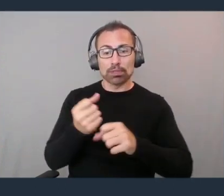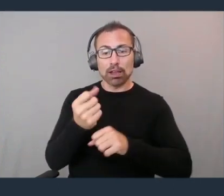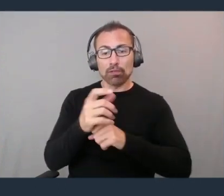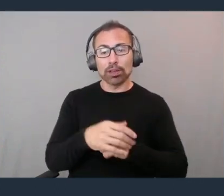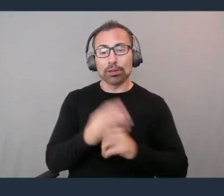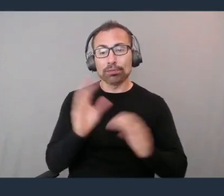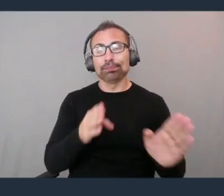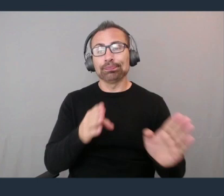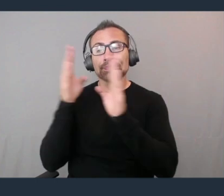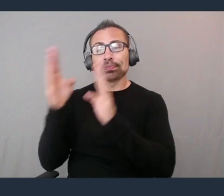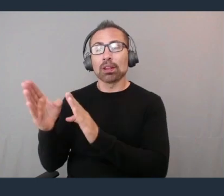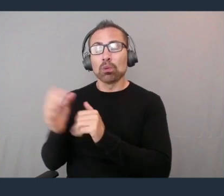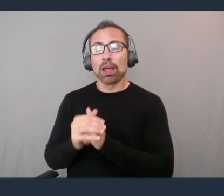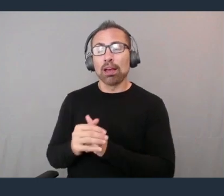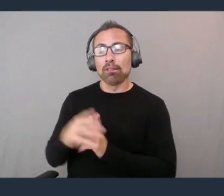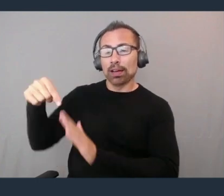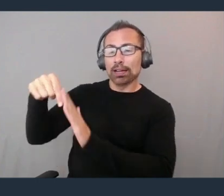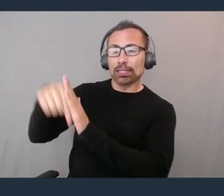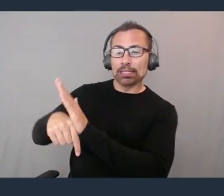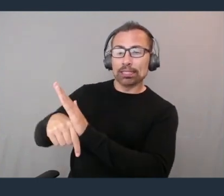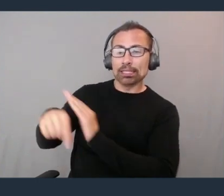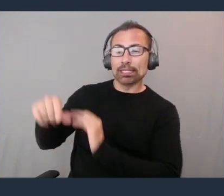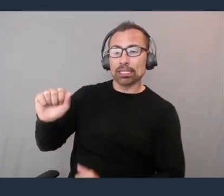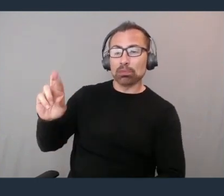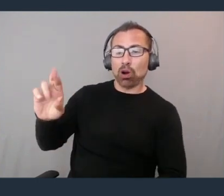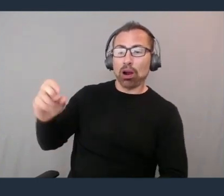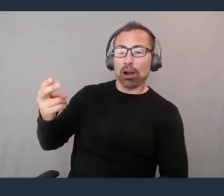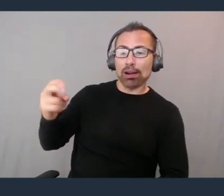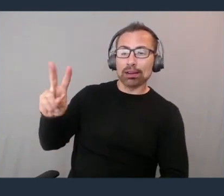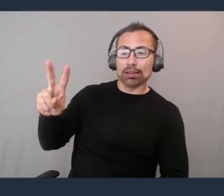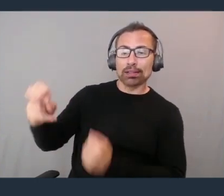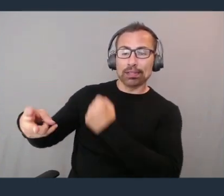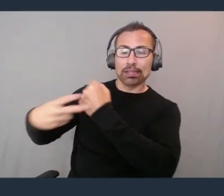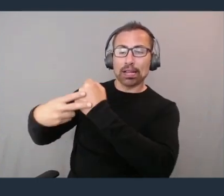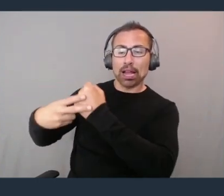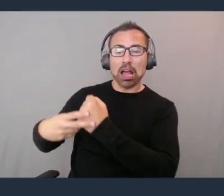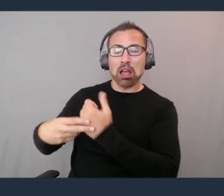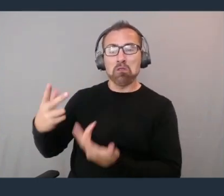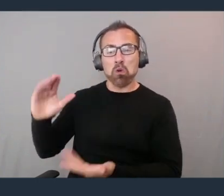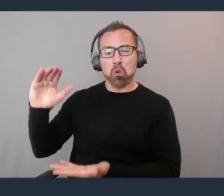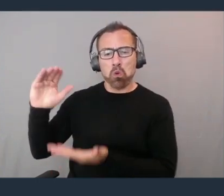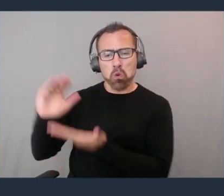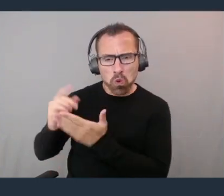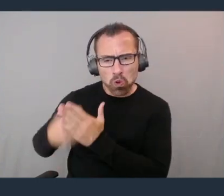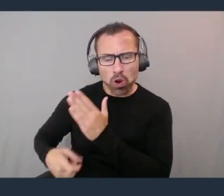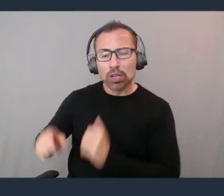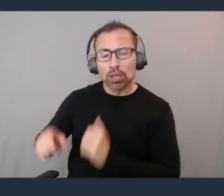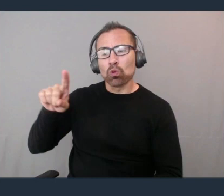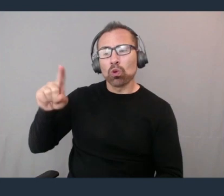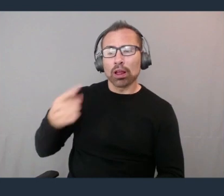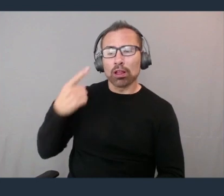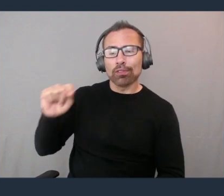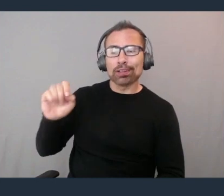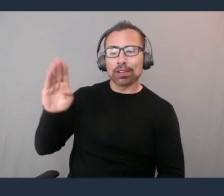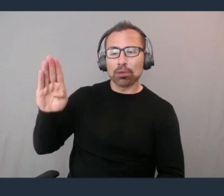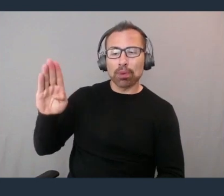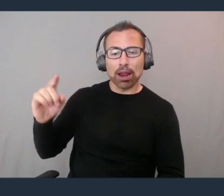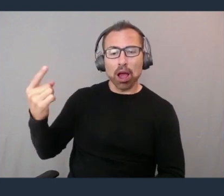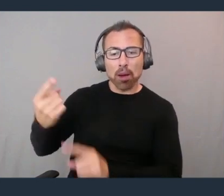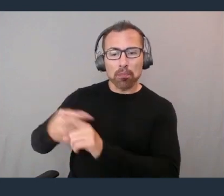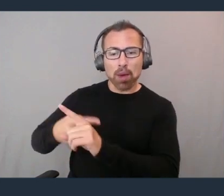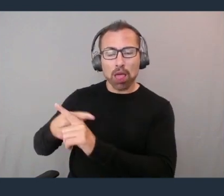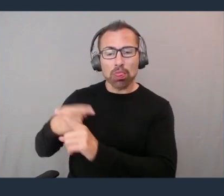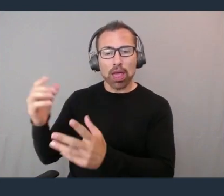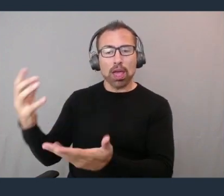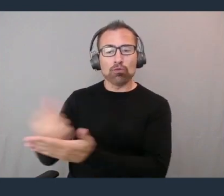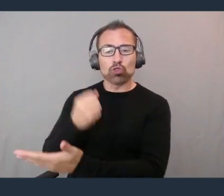Deep Archive, which is the lowest cost storage at $1 per terabyte month and retrievals within 12 to 48 hours.